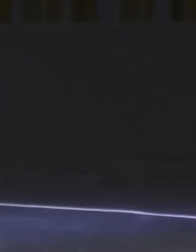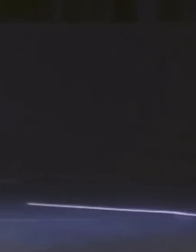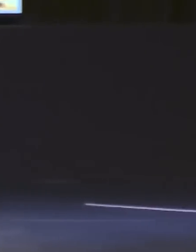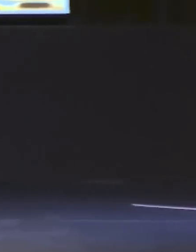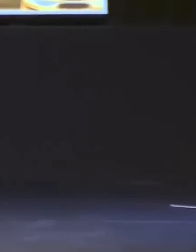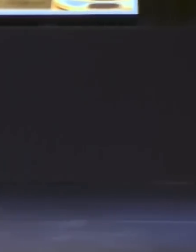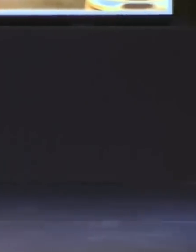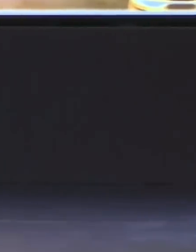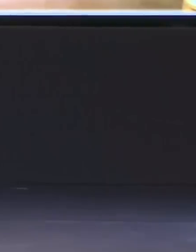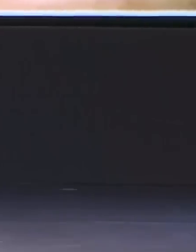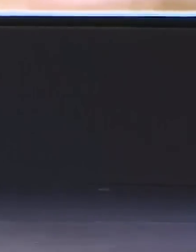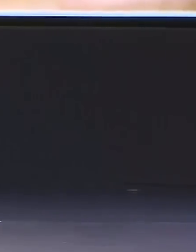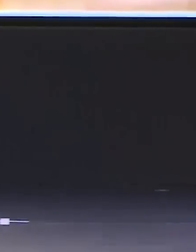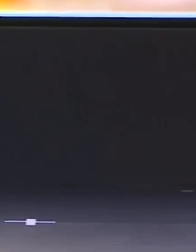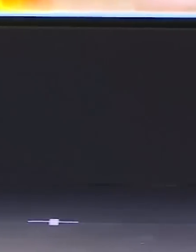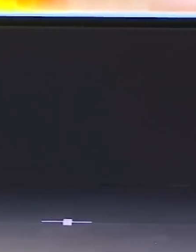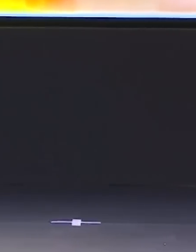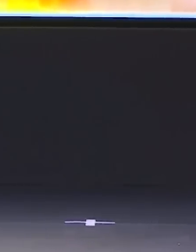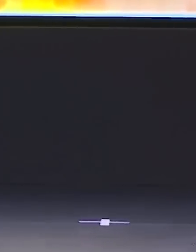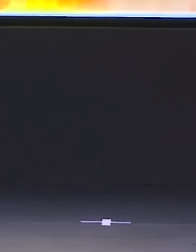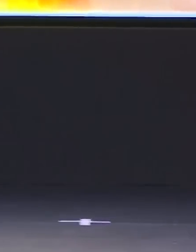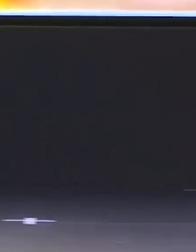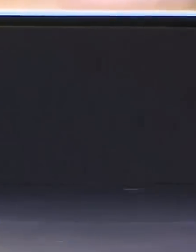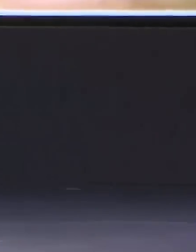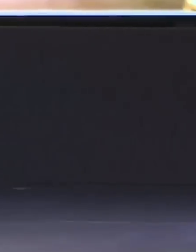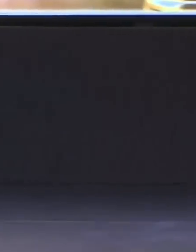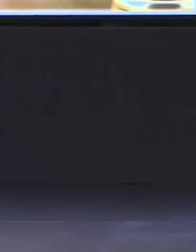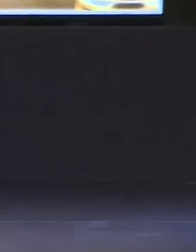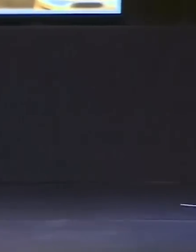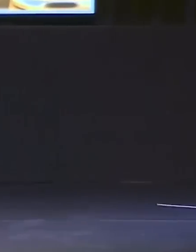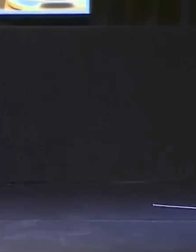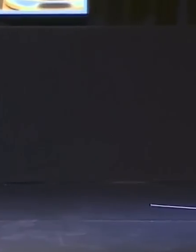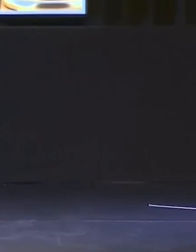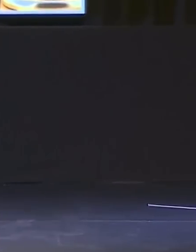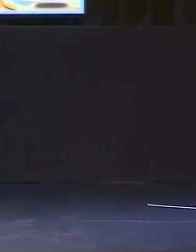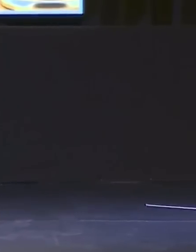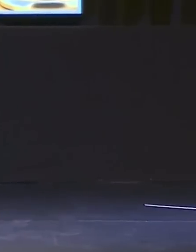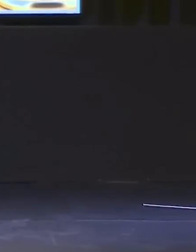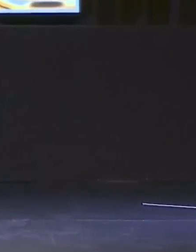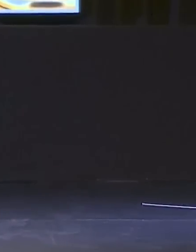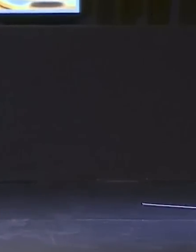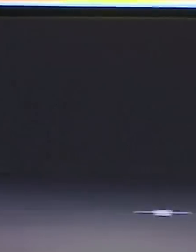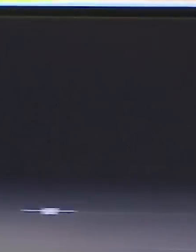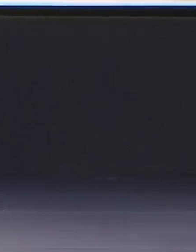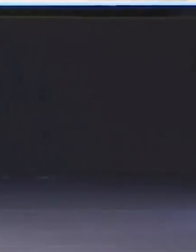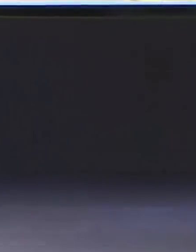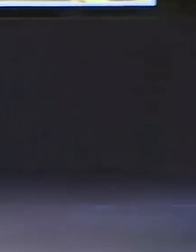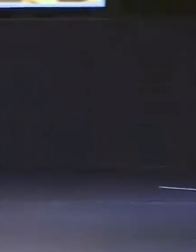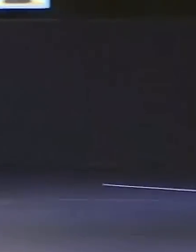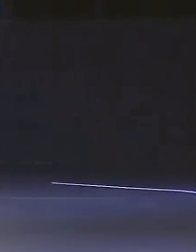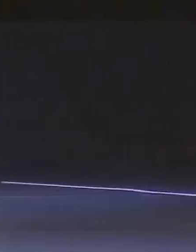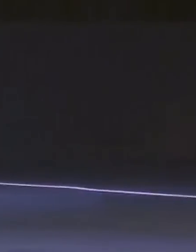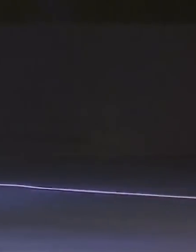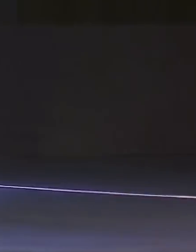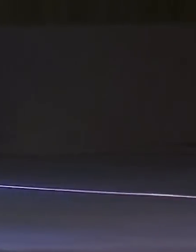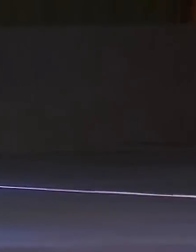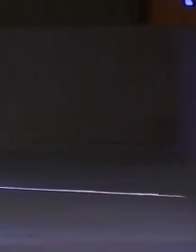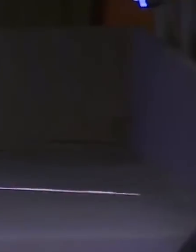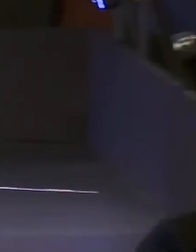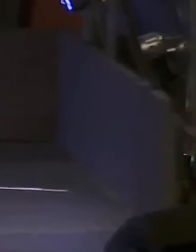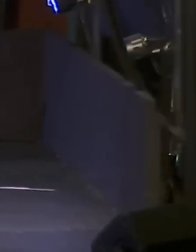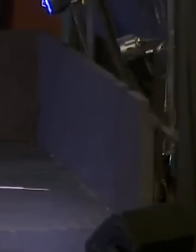power in showcasing his tumbling skills. Yes, that was a one-hand flip. And his teammate Aiden Cummings is